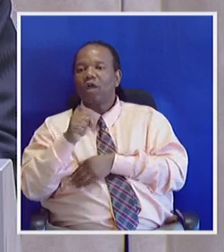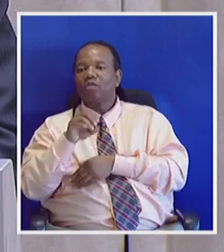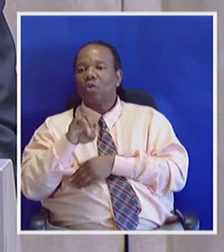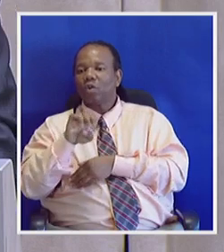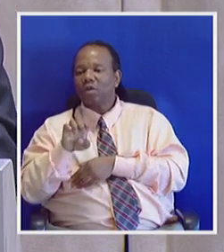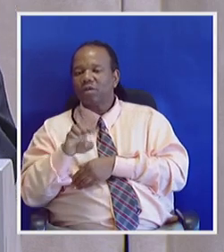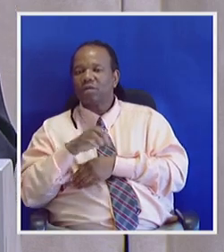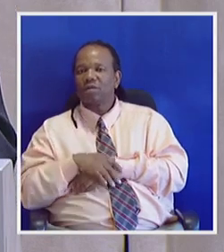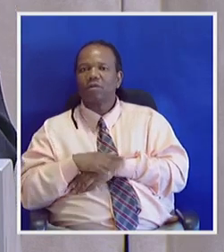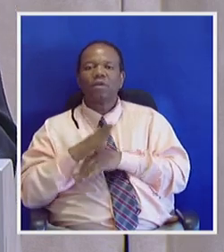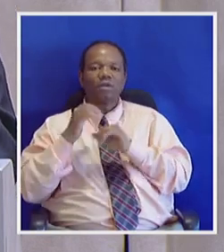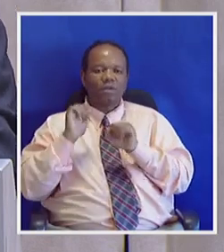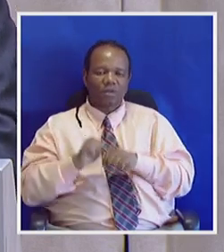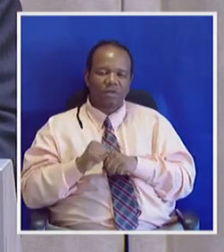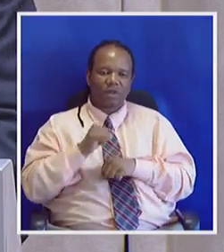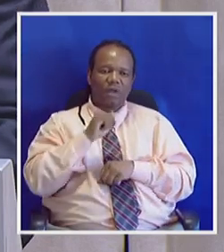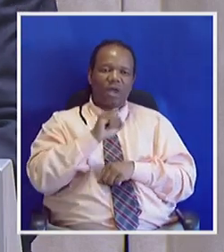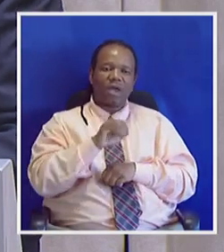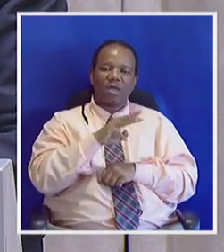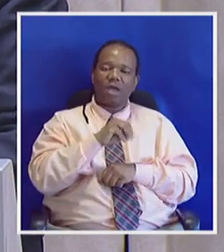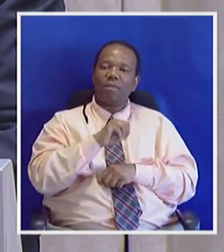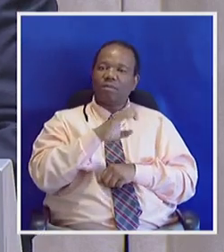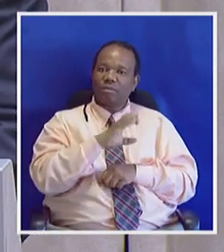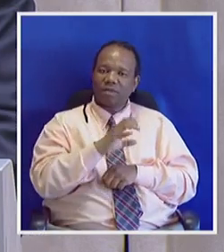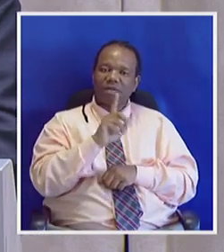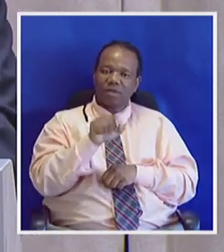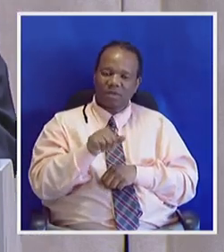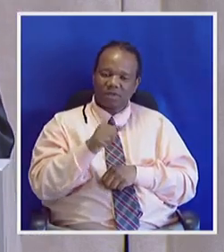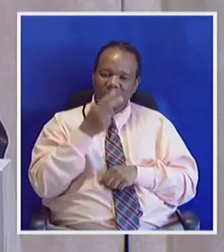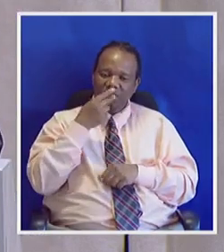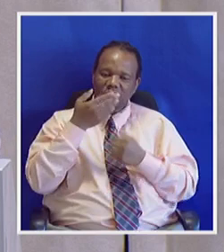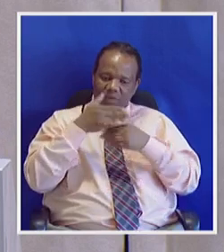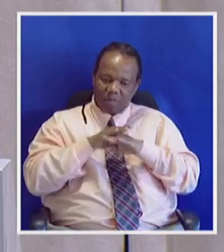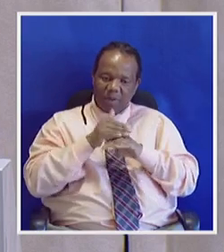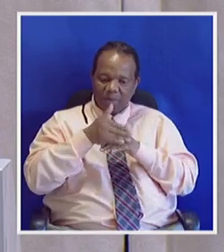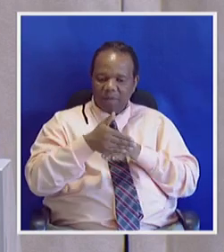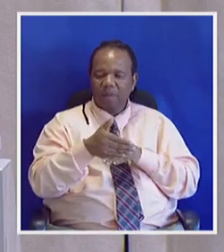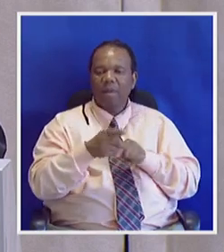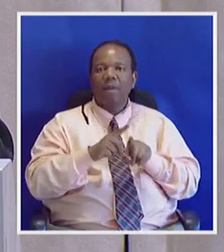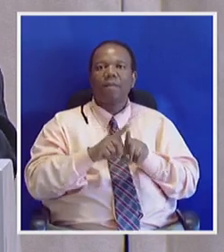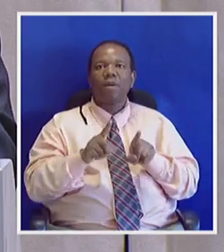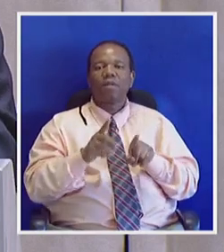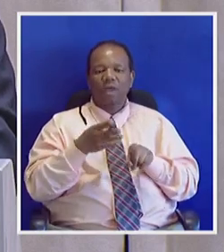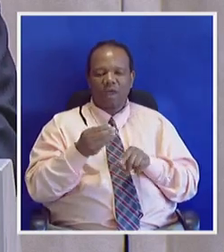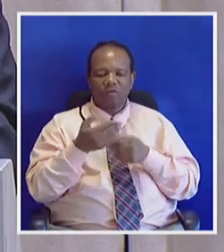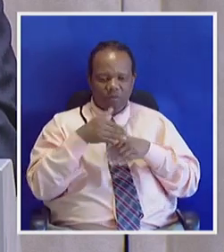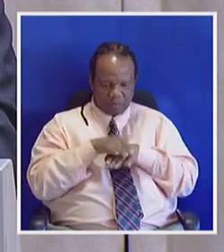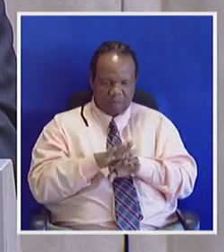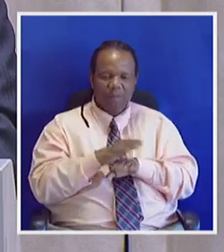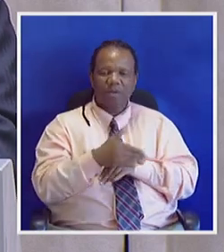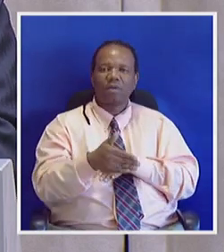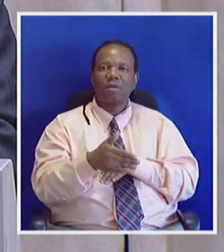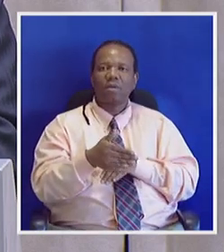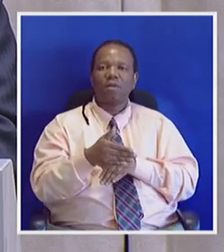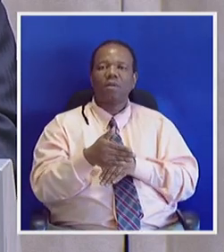Even though the IMC is yet to implement this recommendation, yet to implement it,